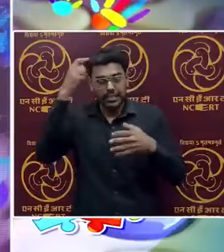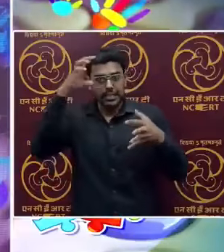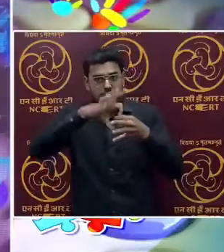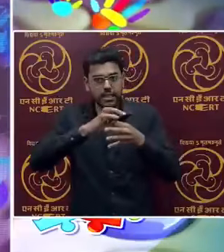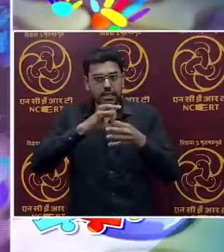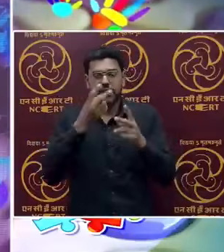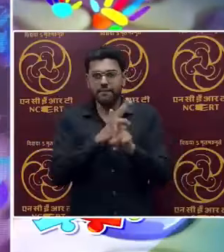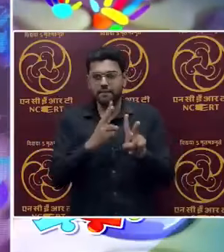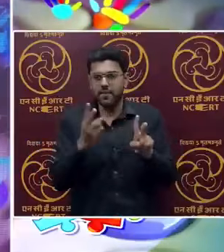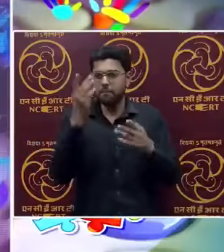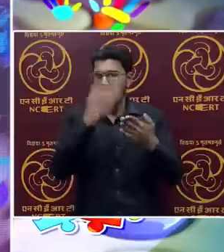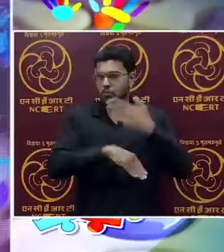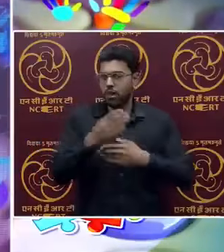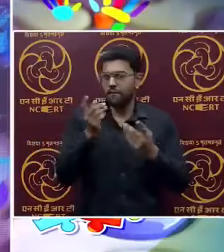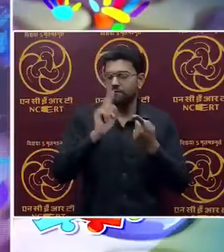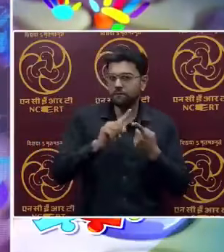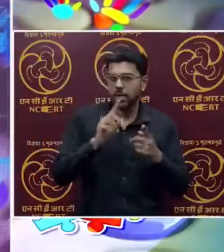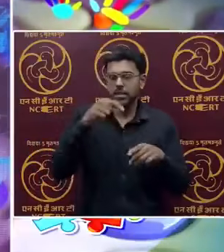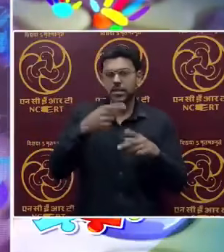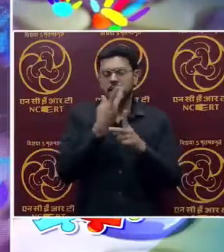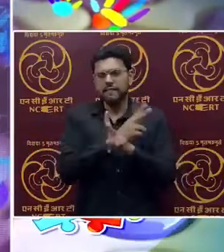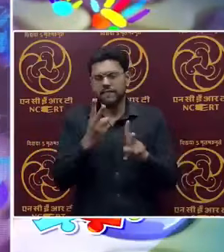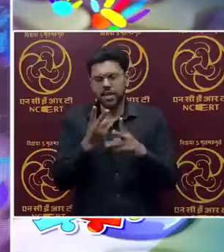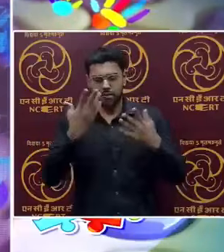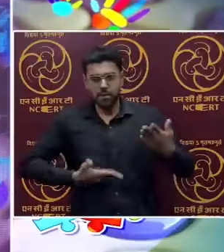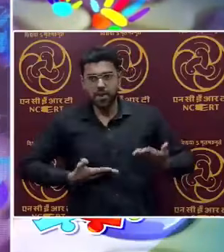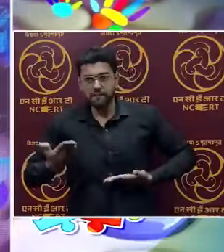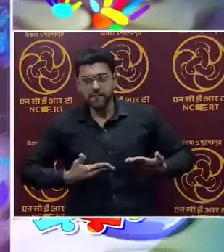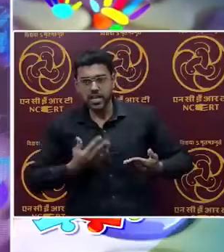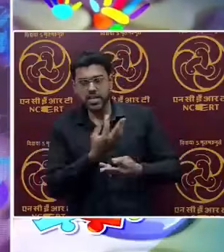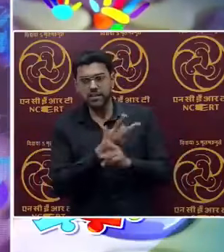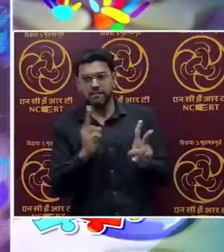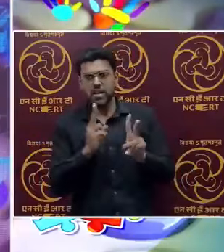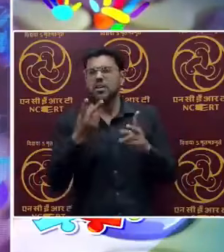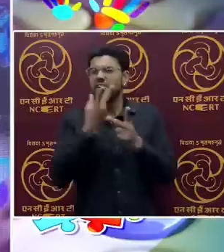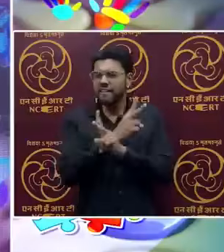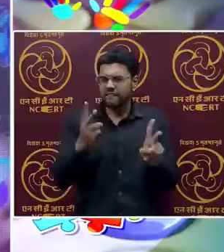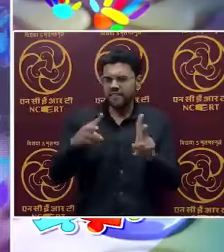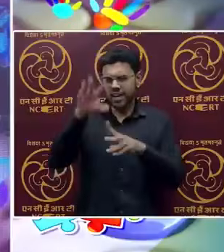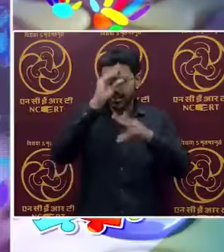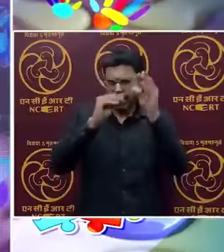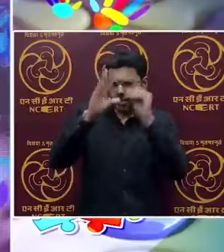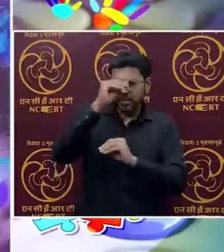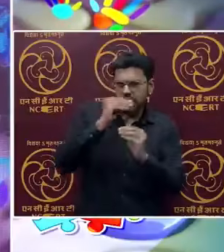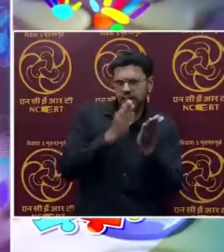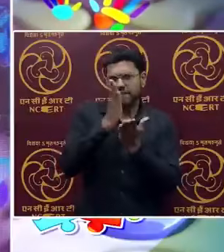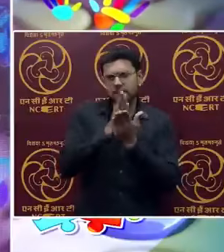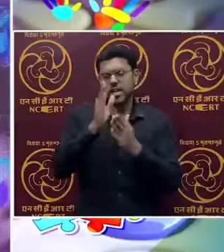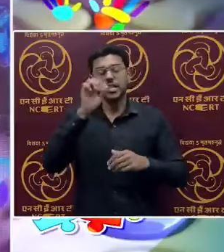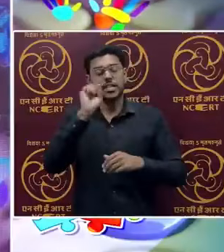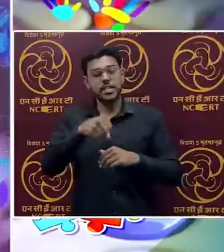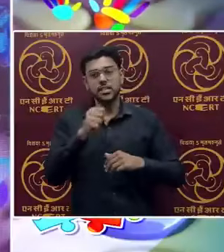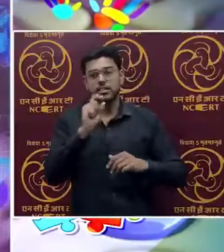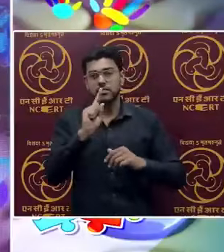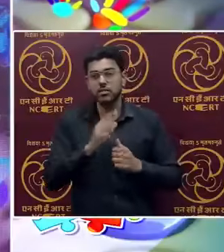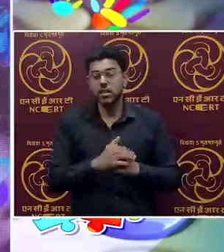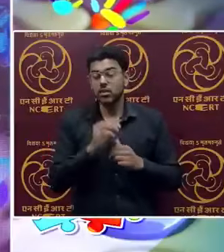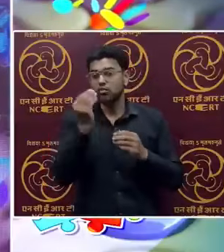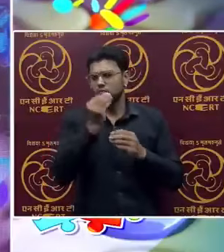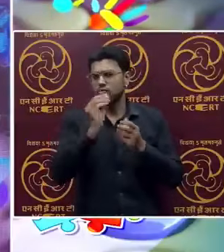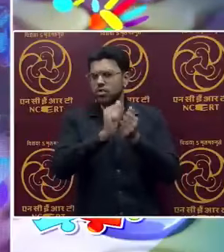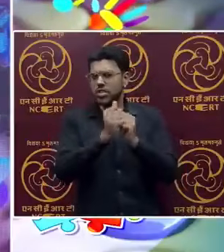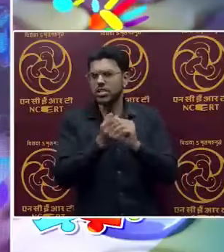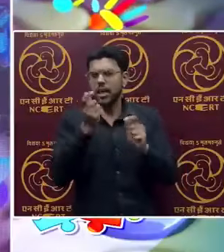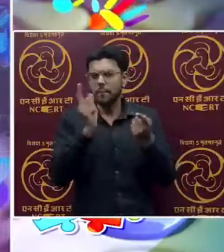condition which is characterized by unique behaviors and different type of learning styles, and of course there are changes